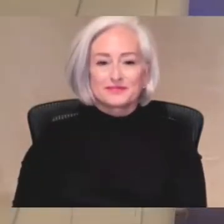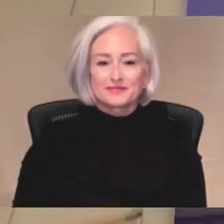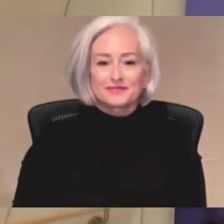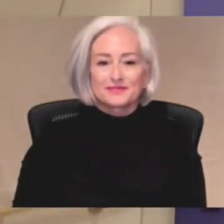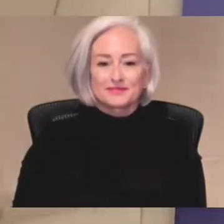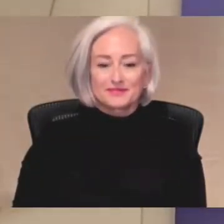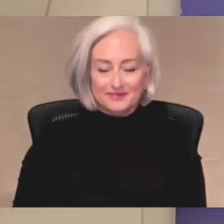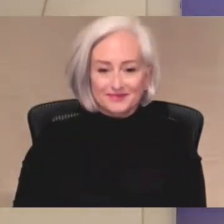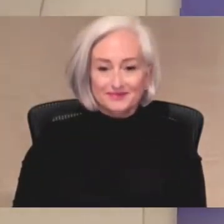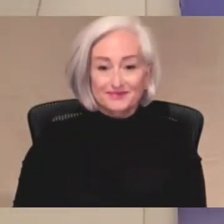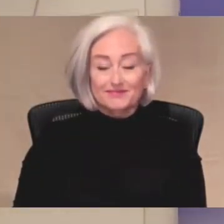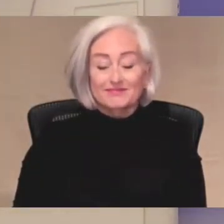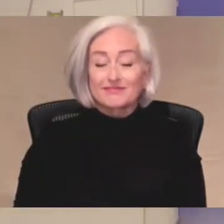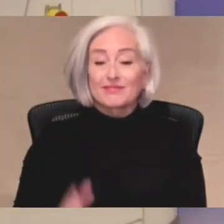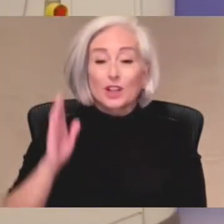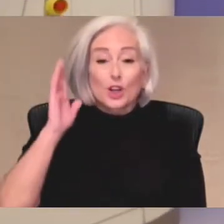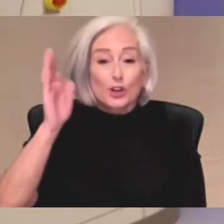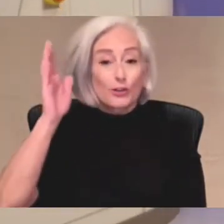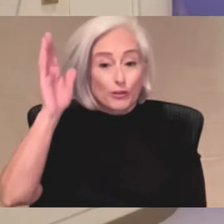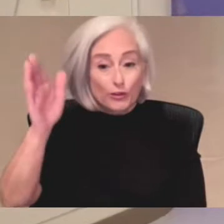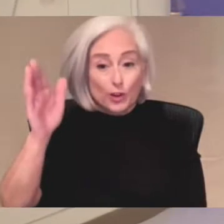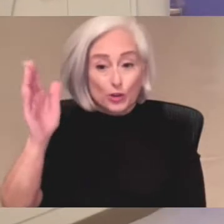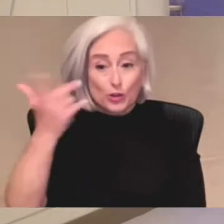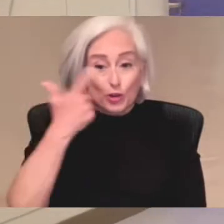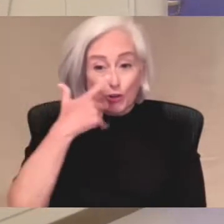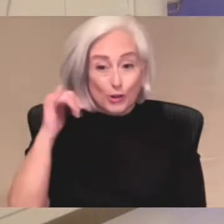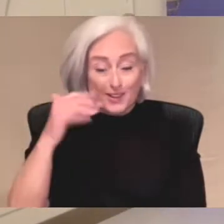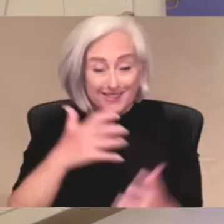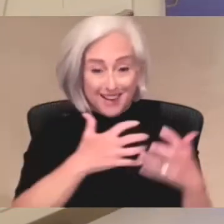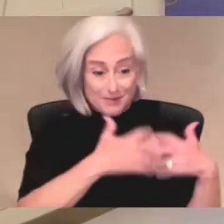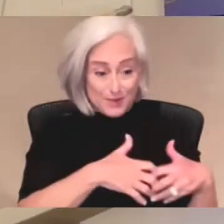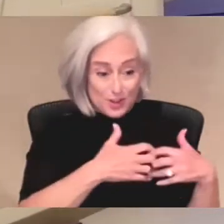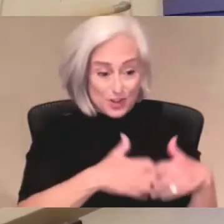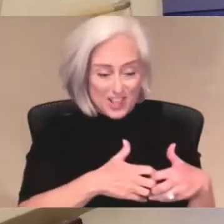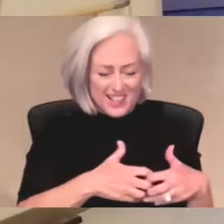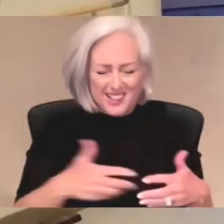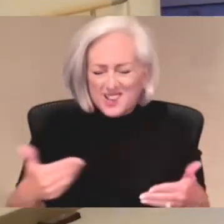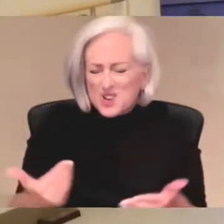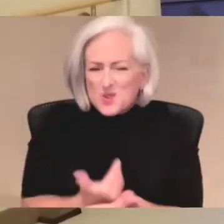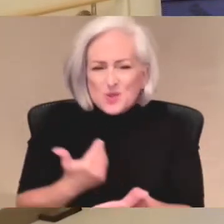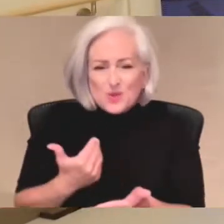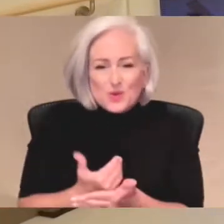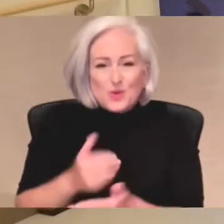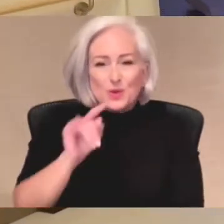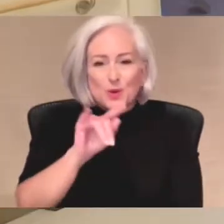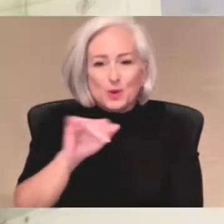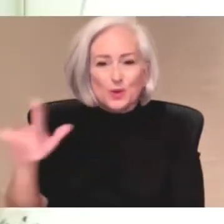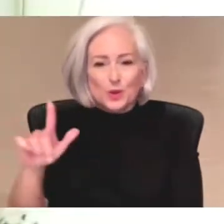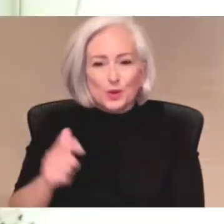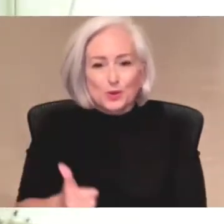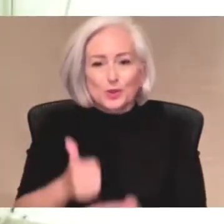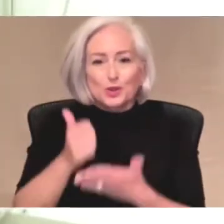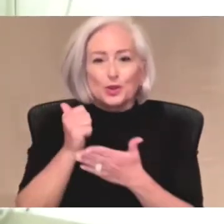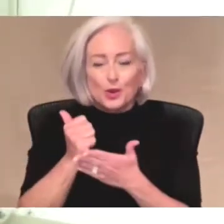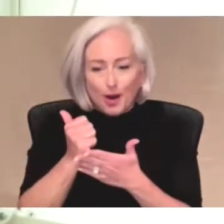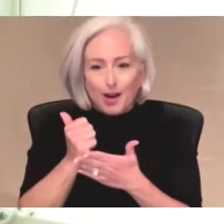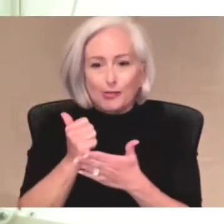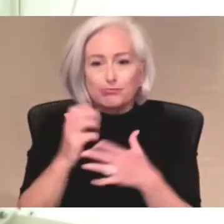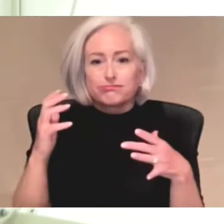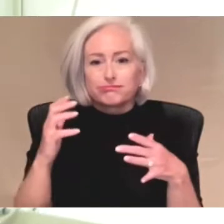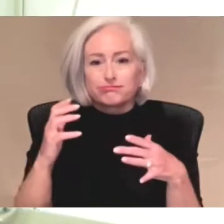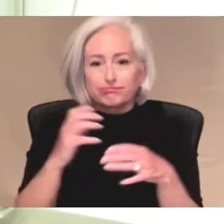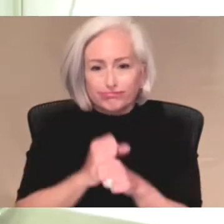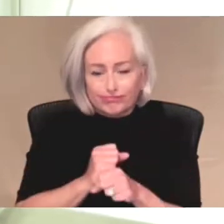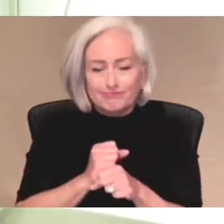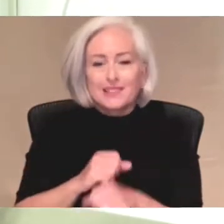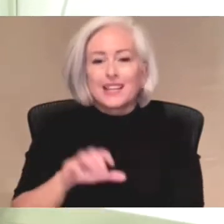This futuristic-looking machine is the newest tool we have for fighting cancer. You are looking inside the Proton Center